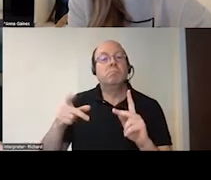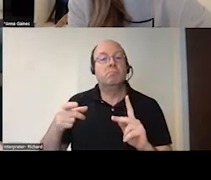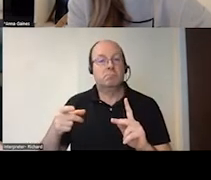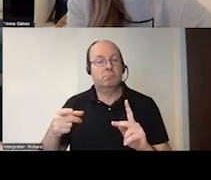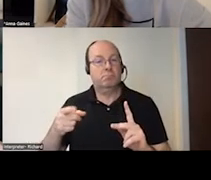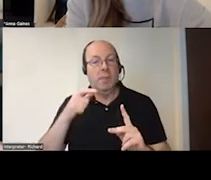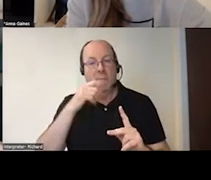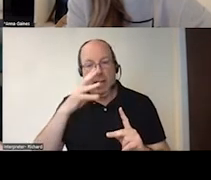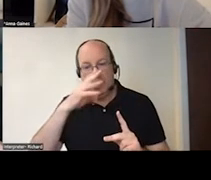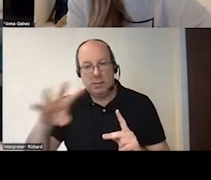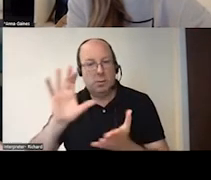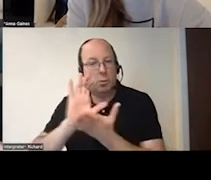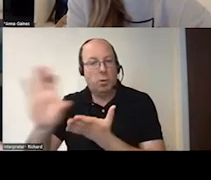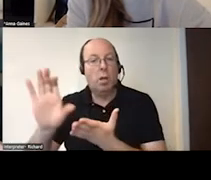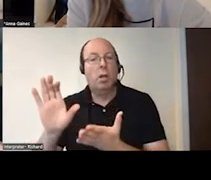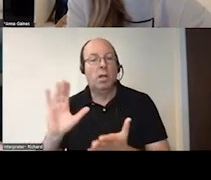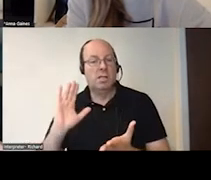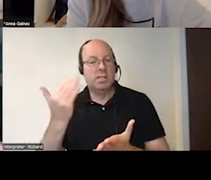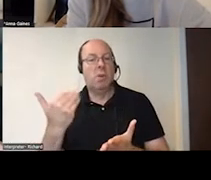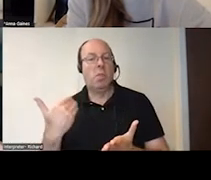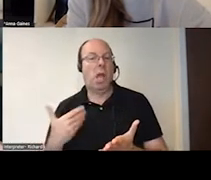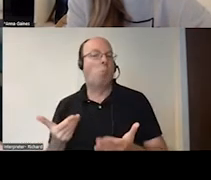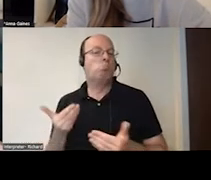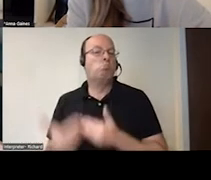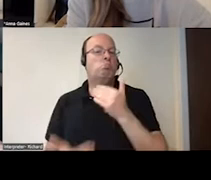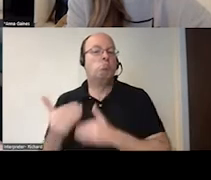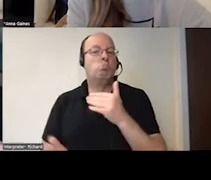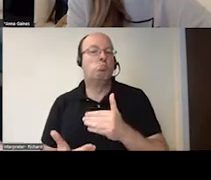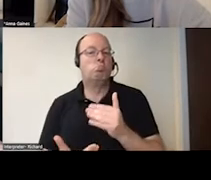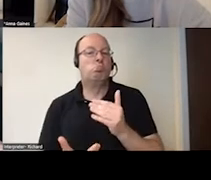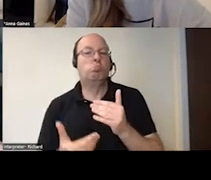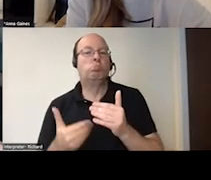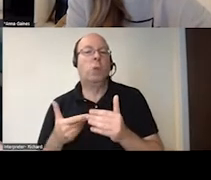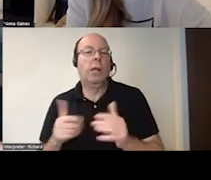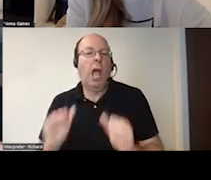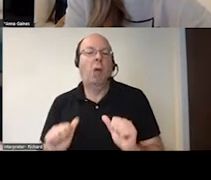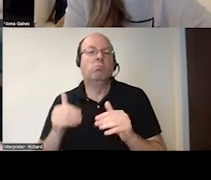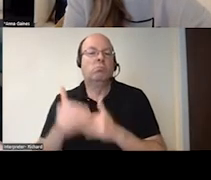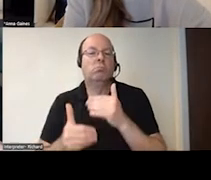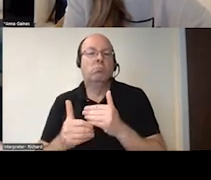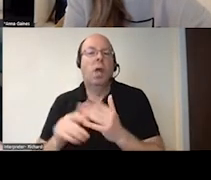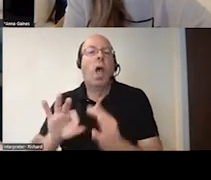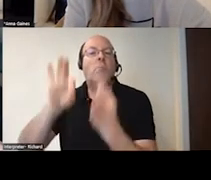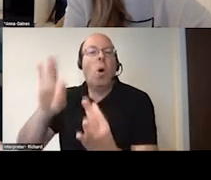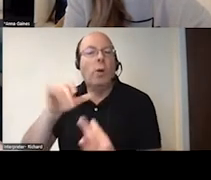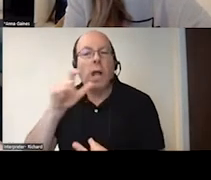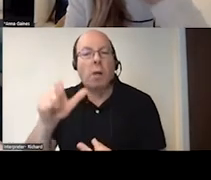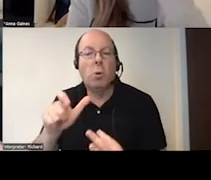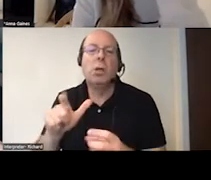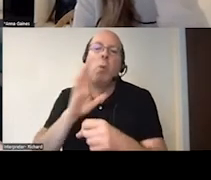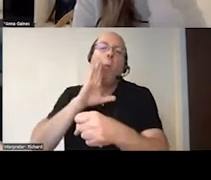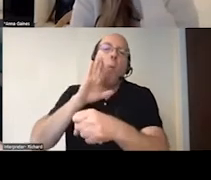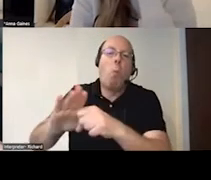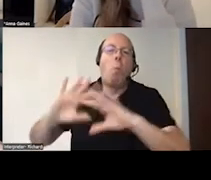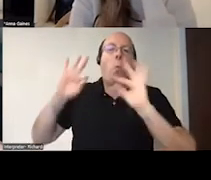it seems as if they can kind of get by without as much perfection. And